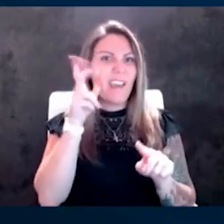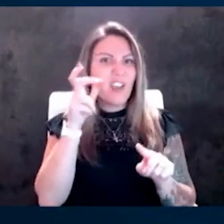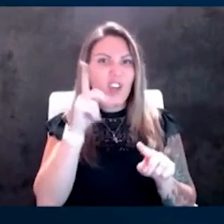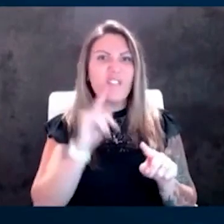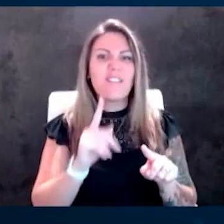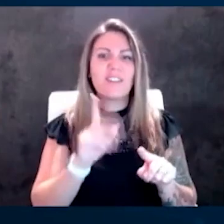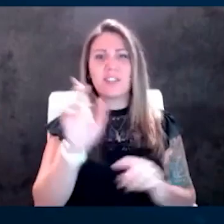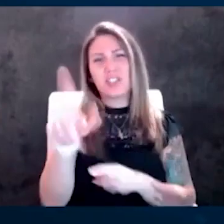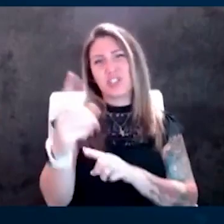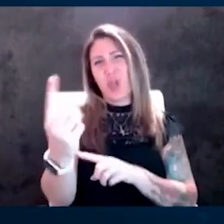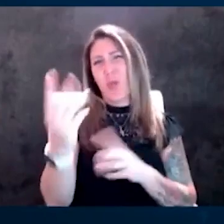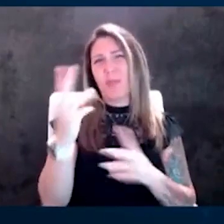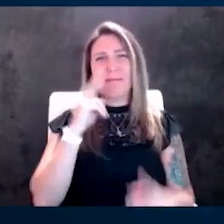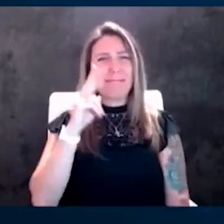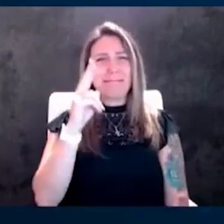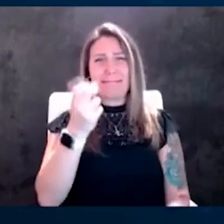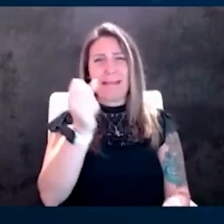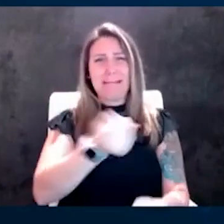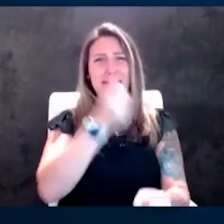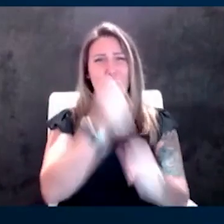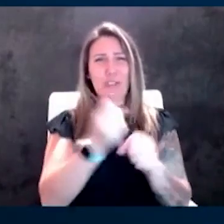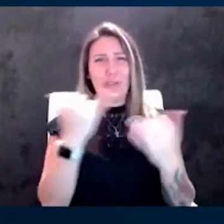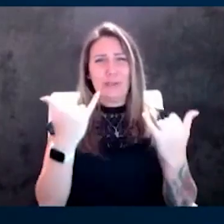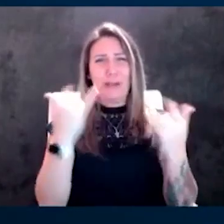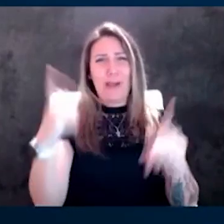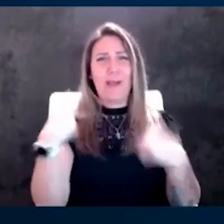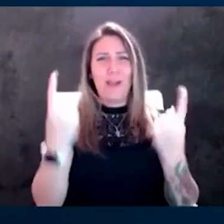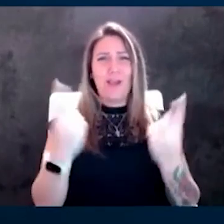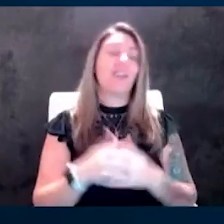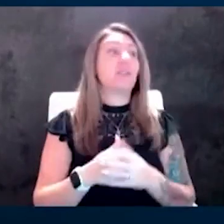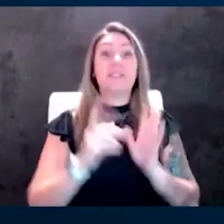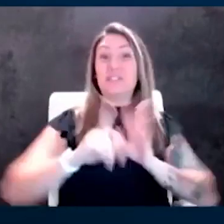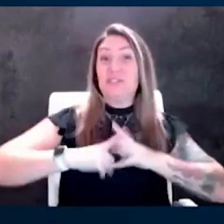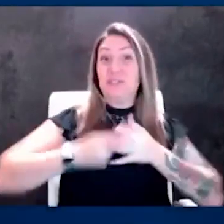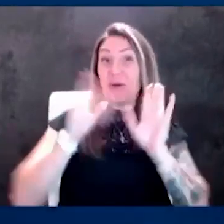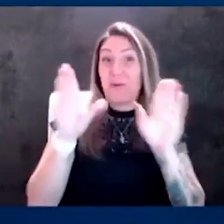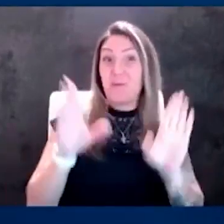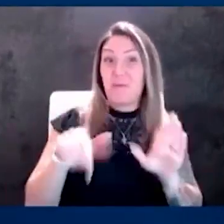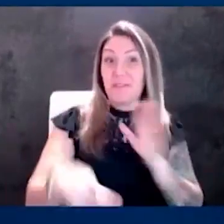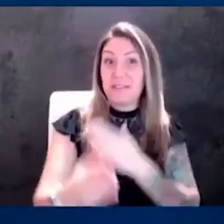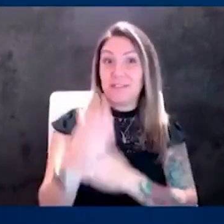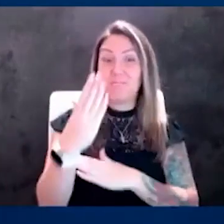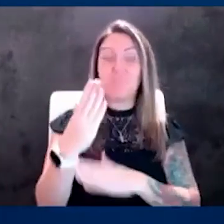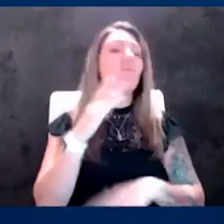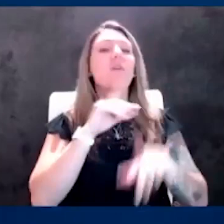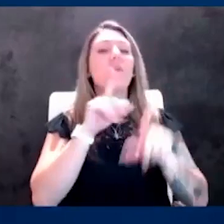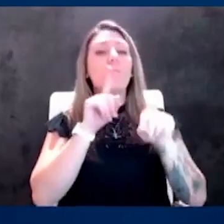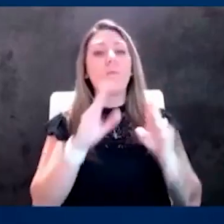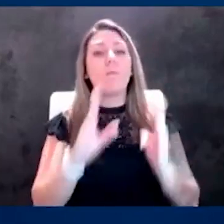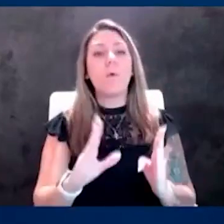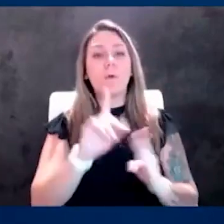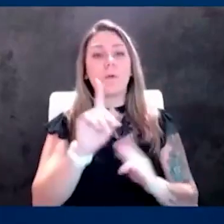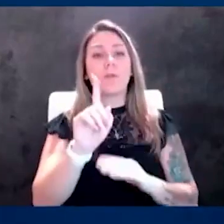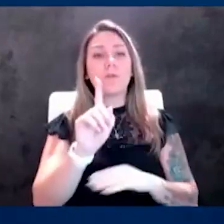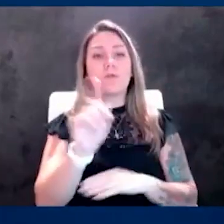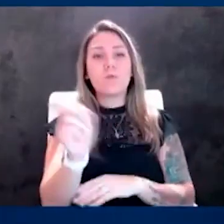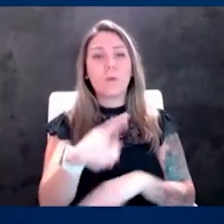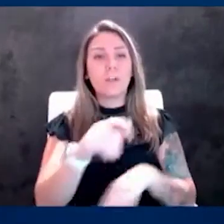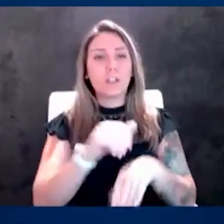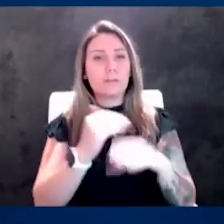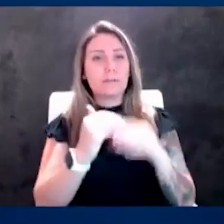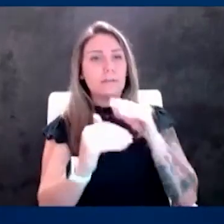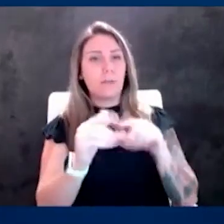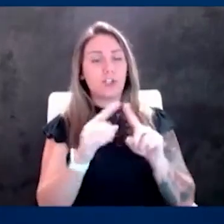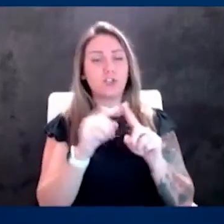the second year. Don't worry about it. Getting off to a great start this morning. Okay, I actually have a reporter question. This one was emailed in from